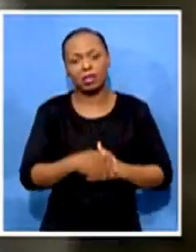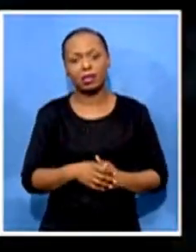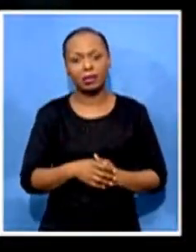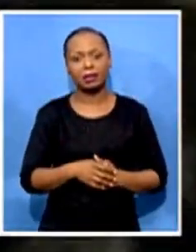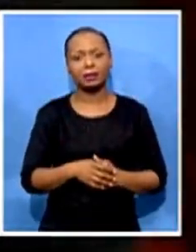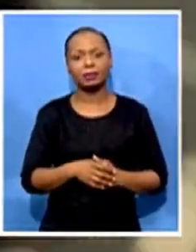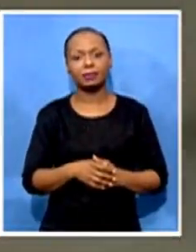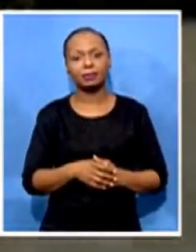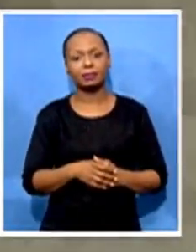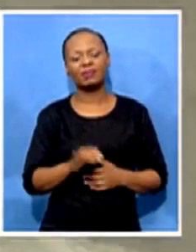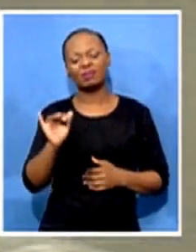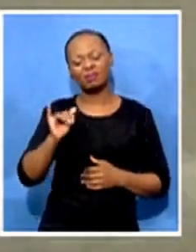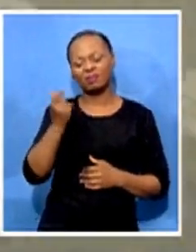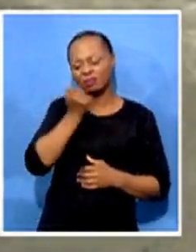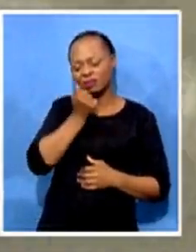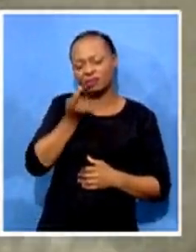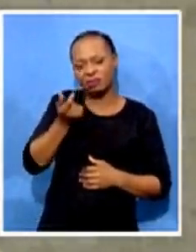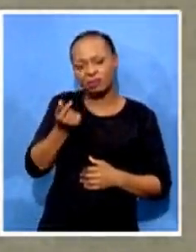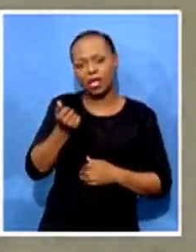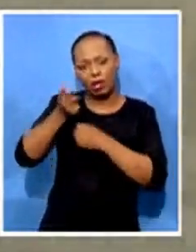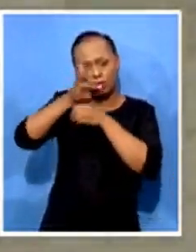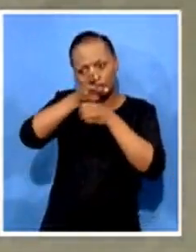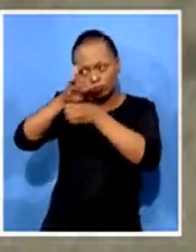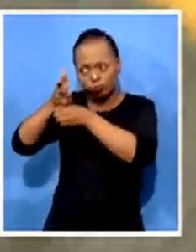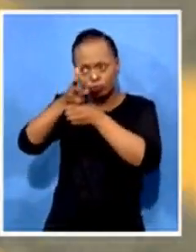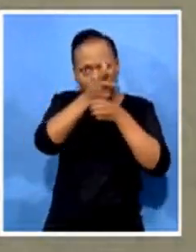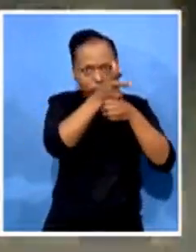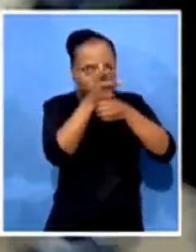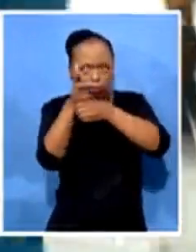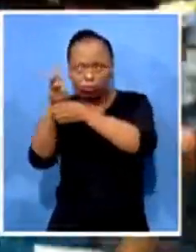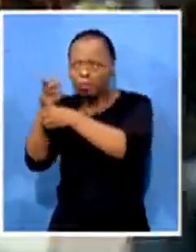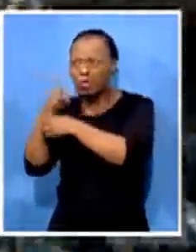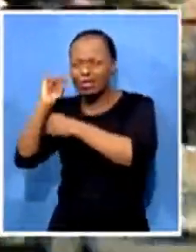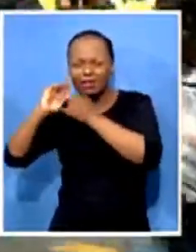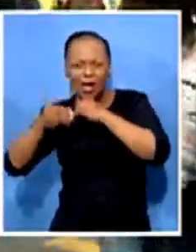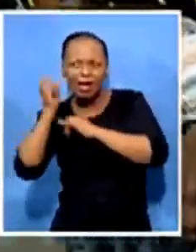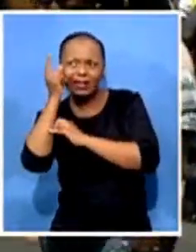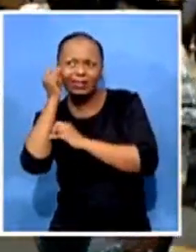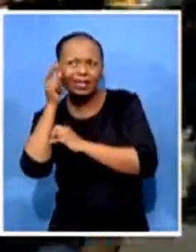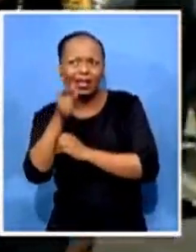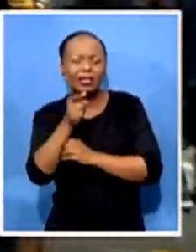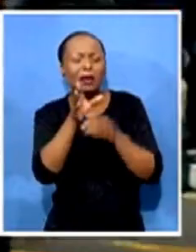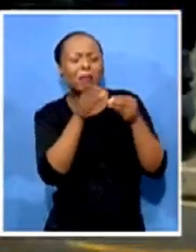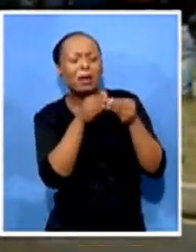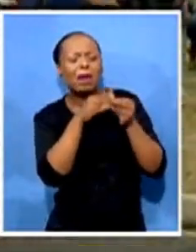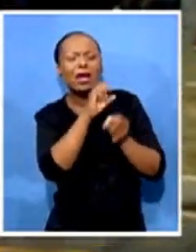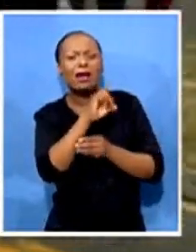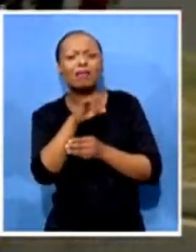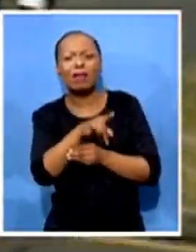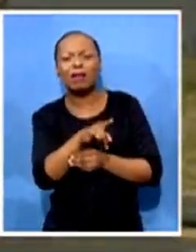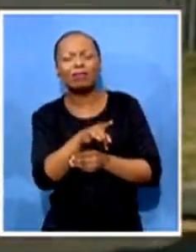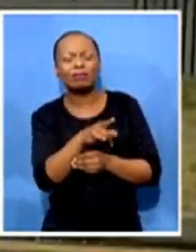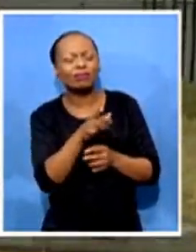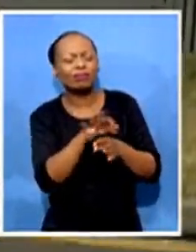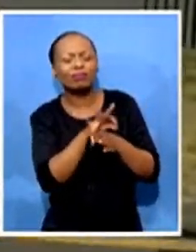being a bit shaky there, trying to understand exactly what these members of the EFF were told. Because they seem to be under the impression that